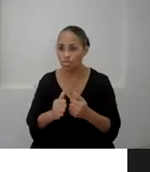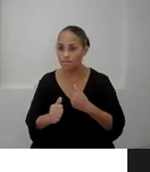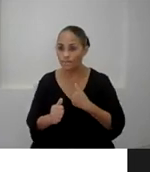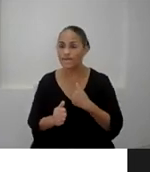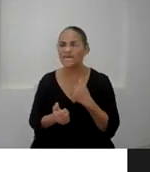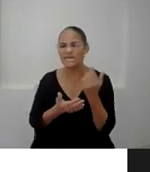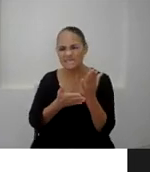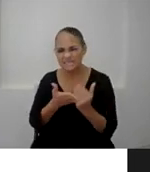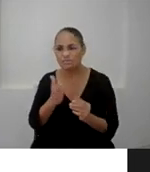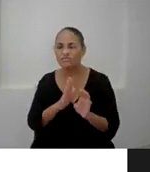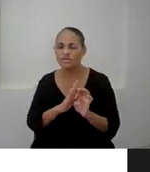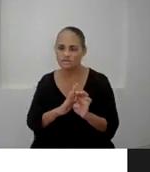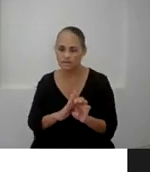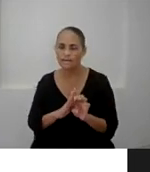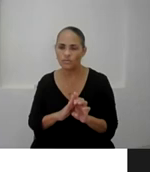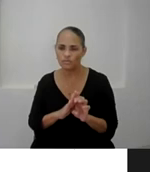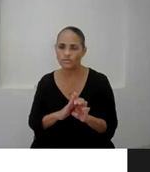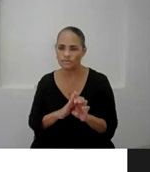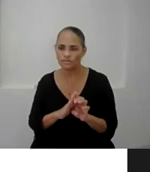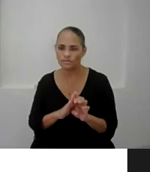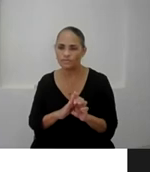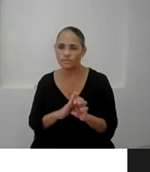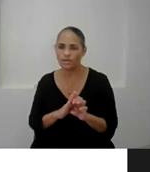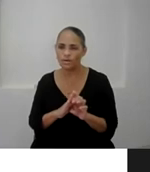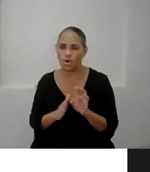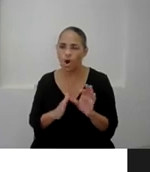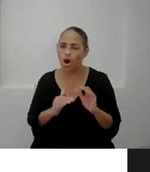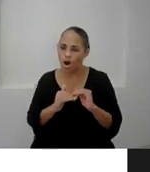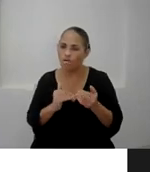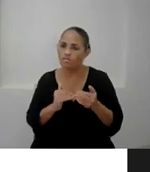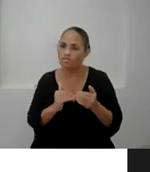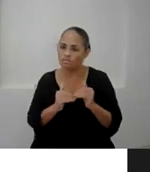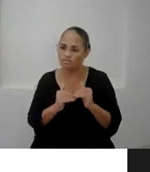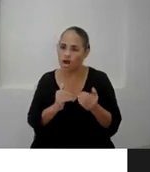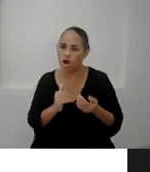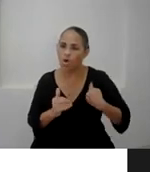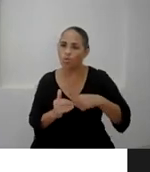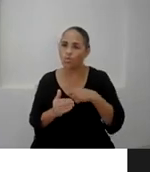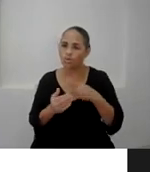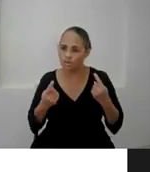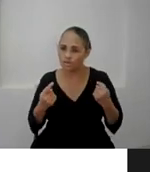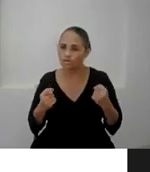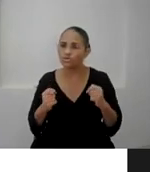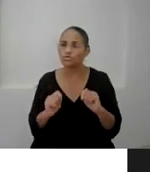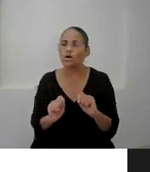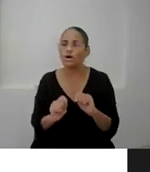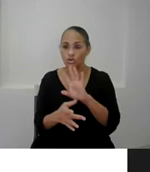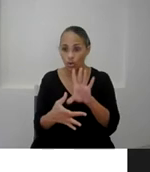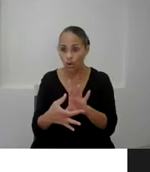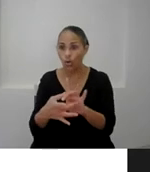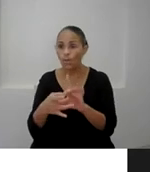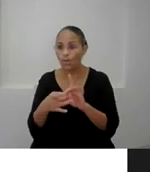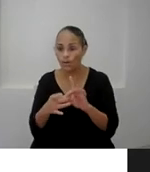of the examples of the way in which we try to incorporate